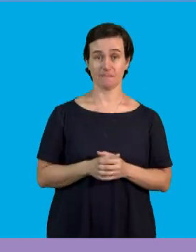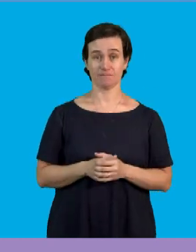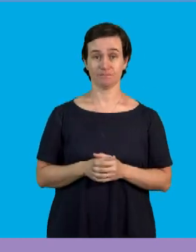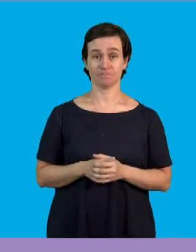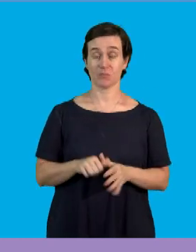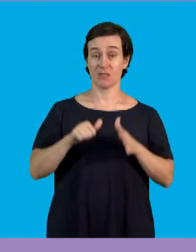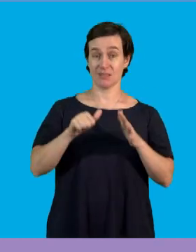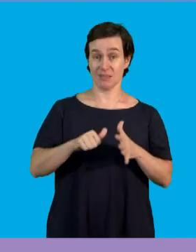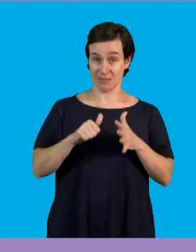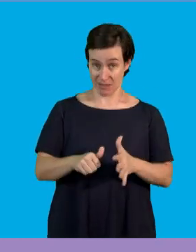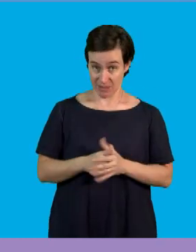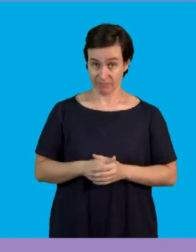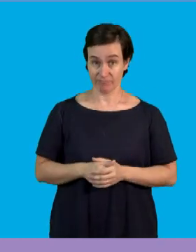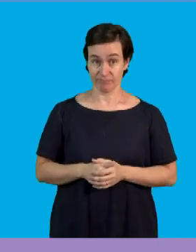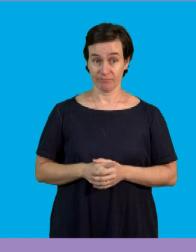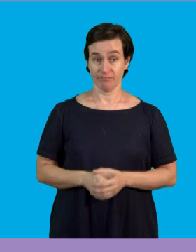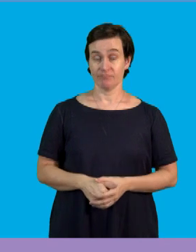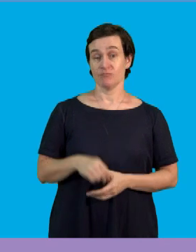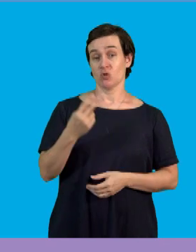8, 16,